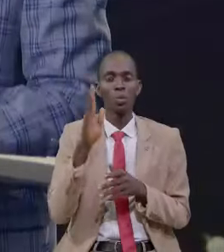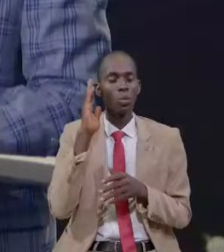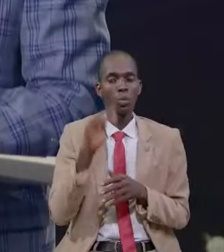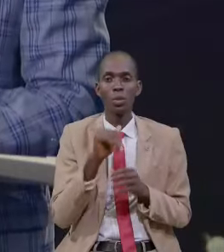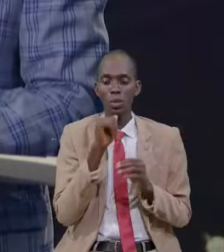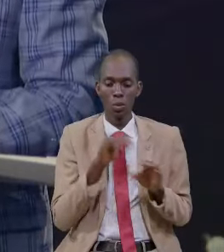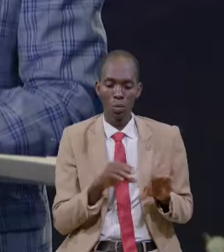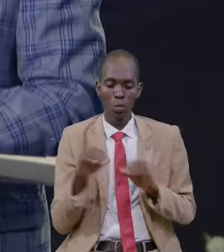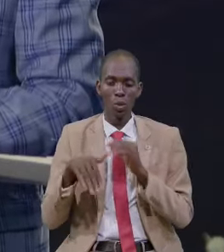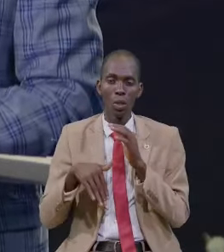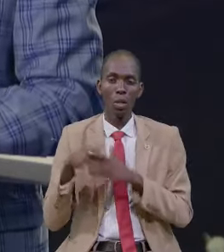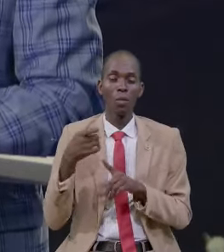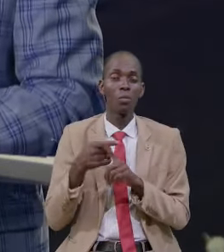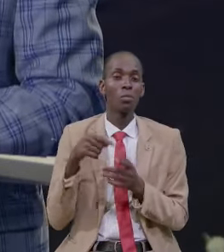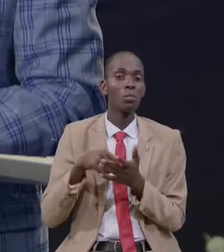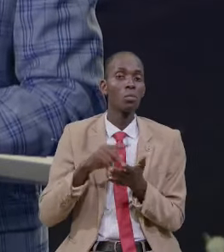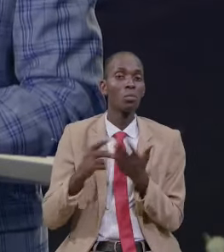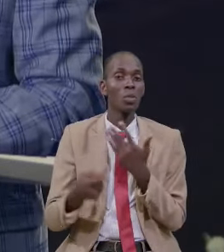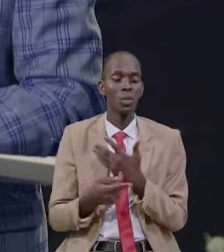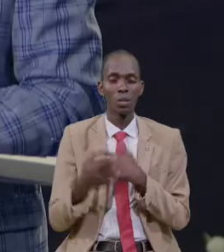know that you are true.